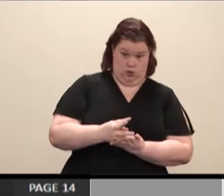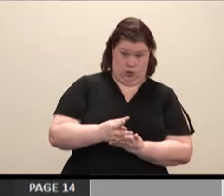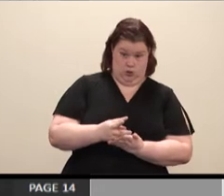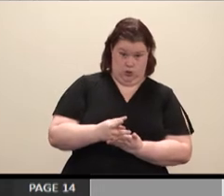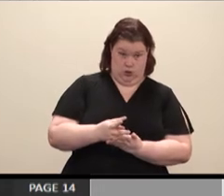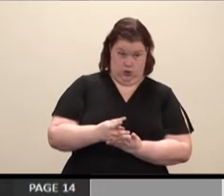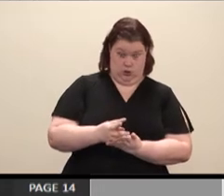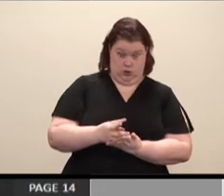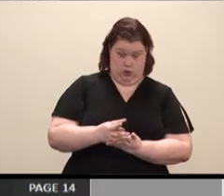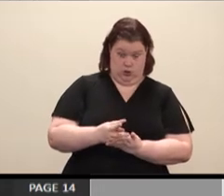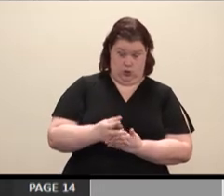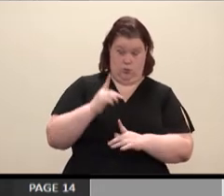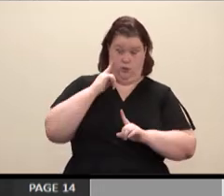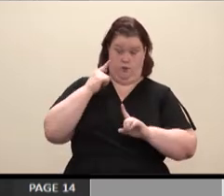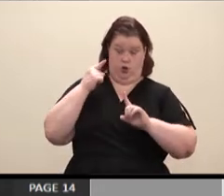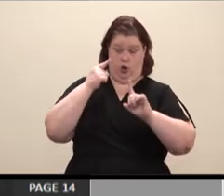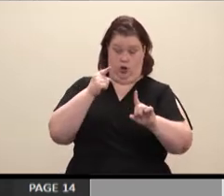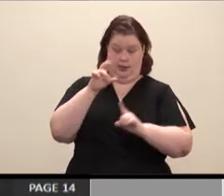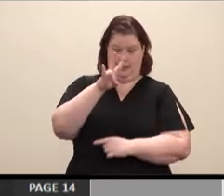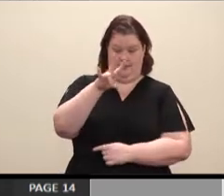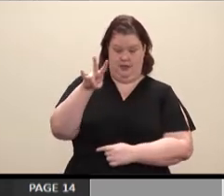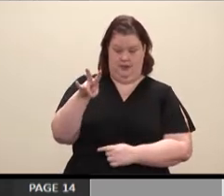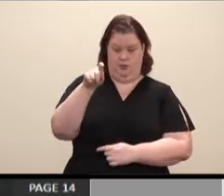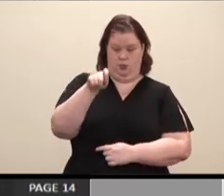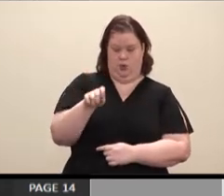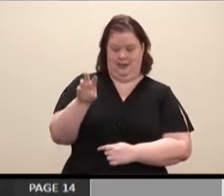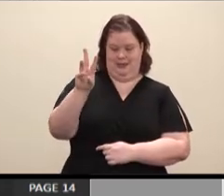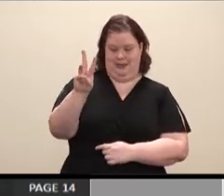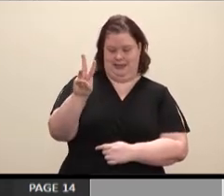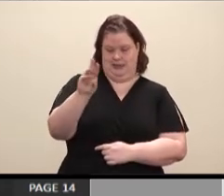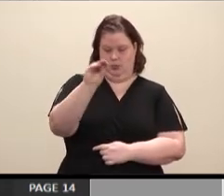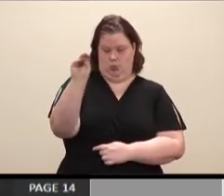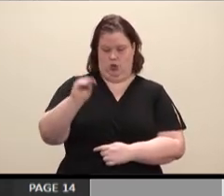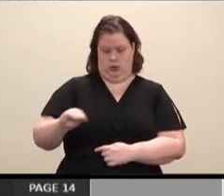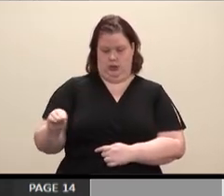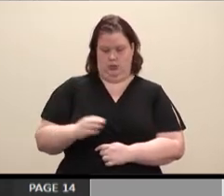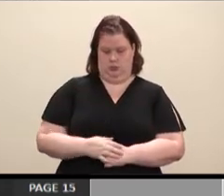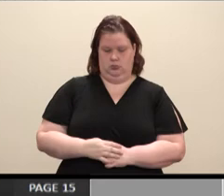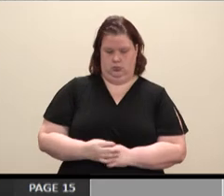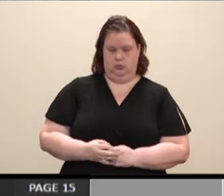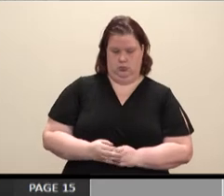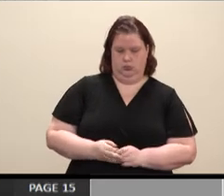had to a target of 77.6% for the last 6 weeks.